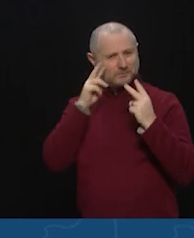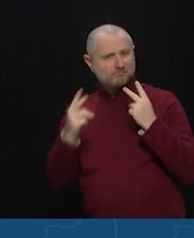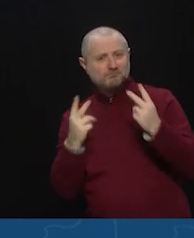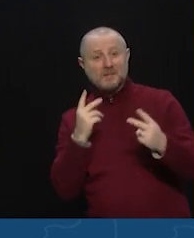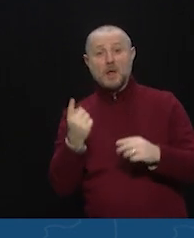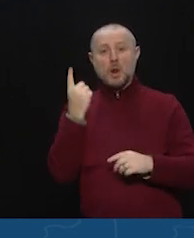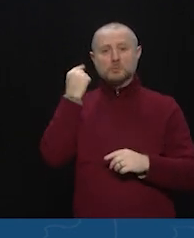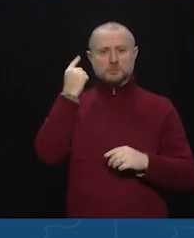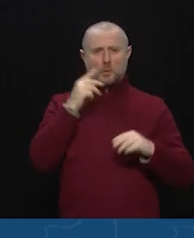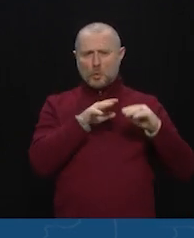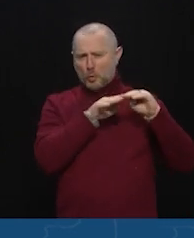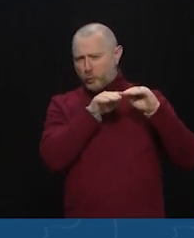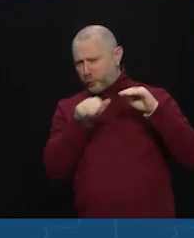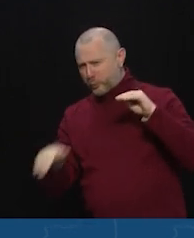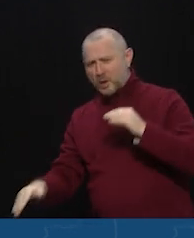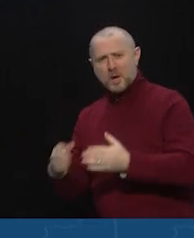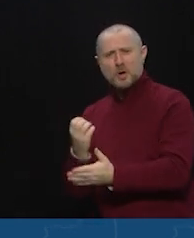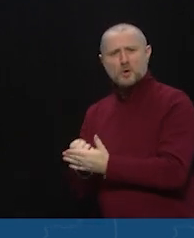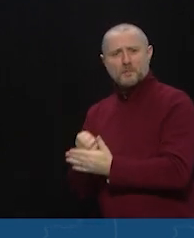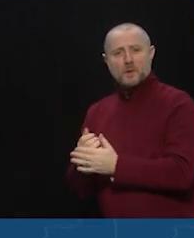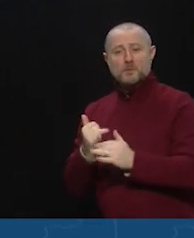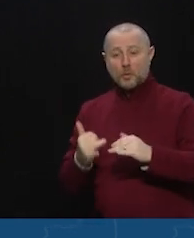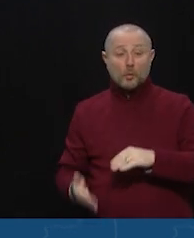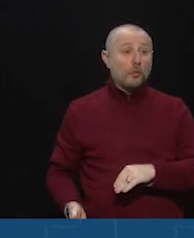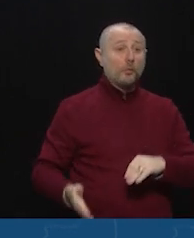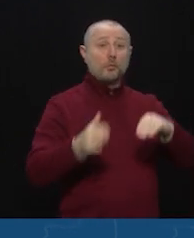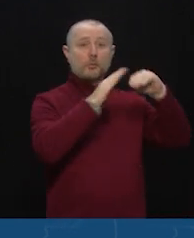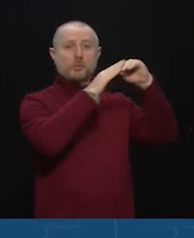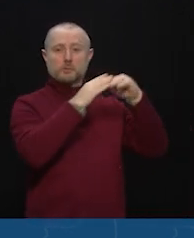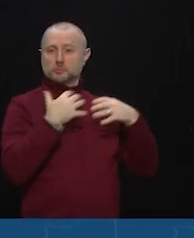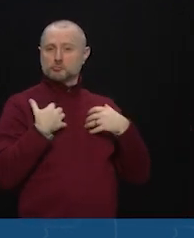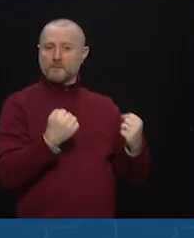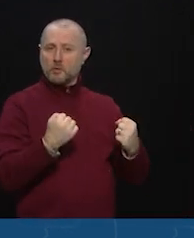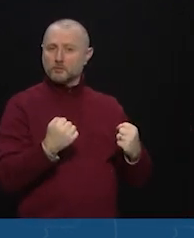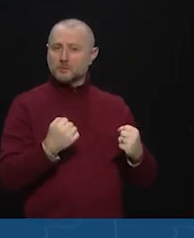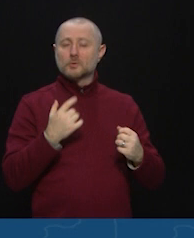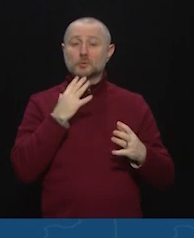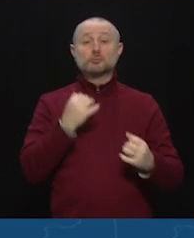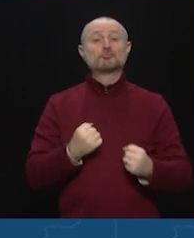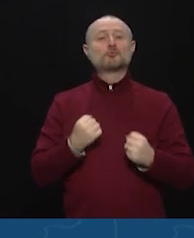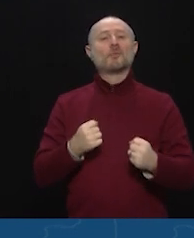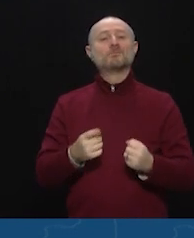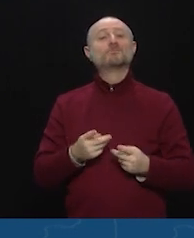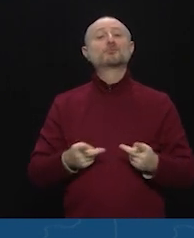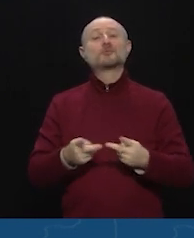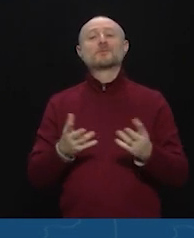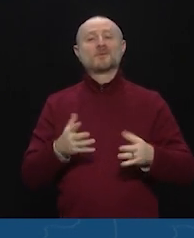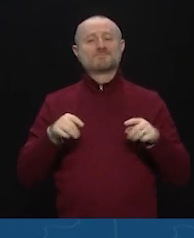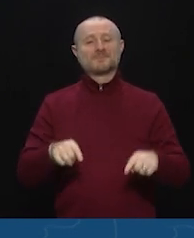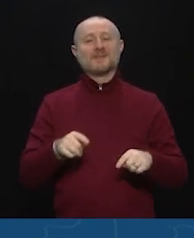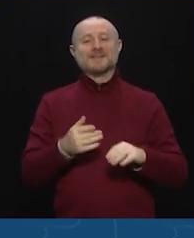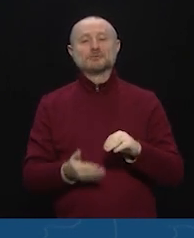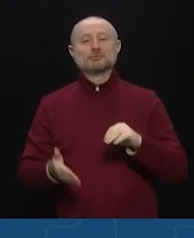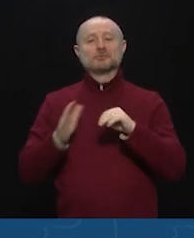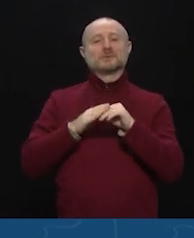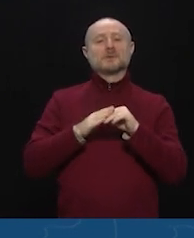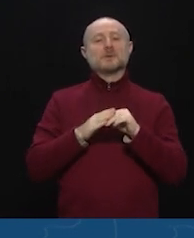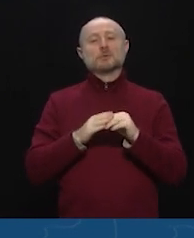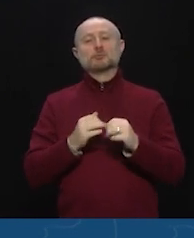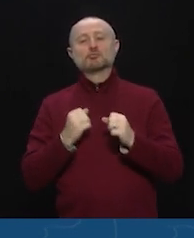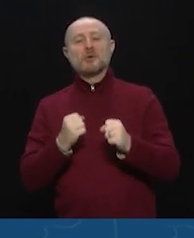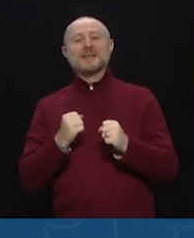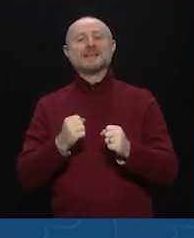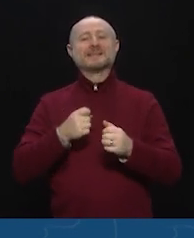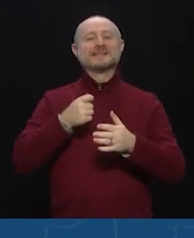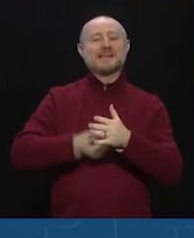other parts of the country. But we're in a strong financial position now as a result of the increase in strong tax receipts, a very